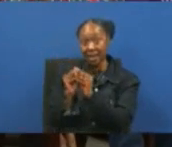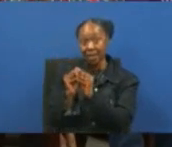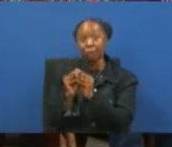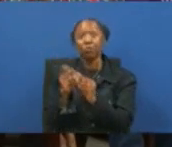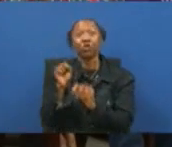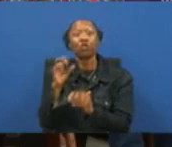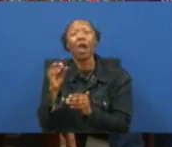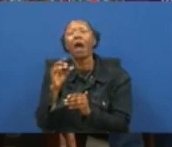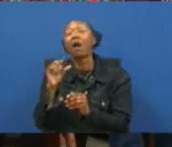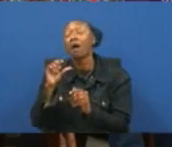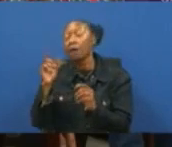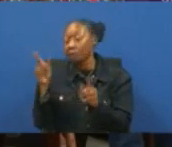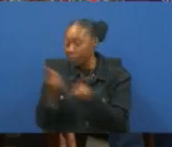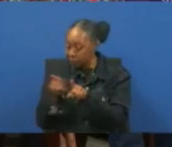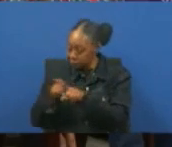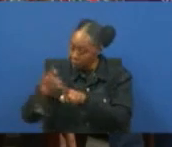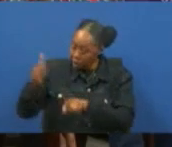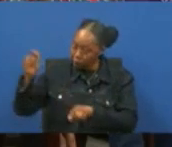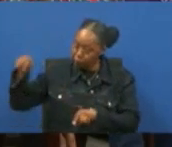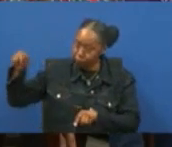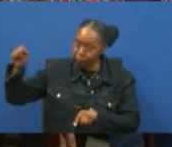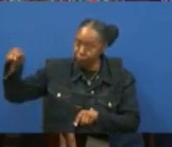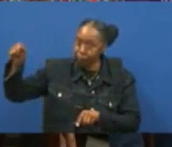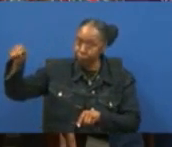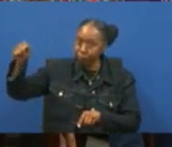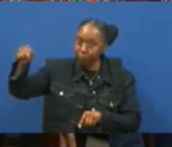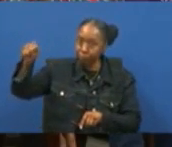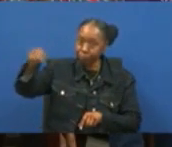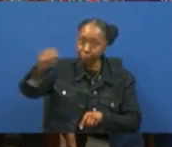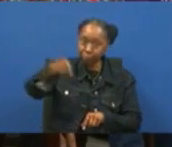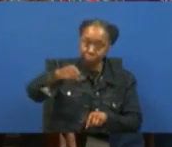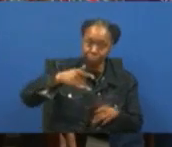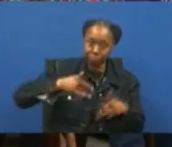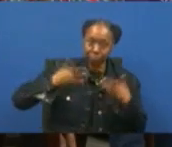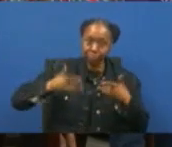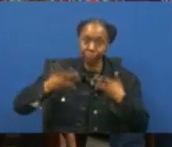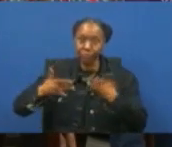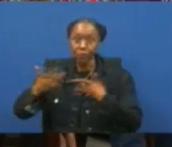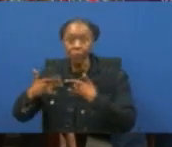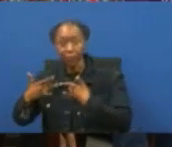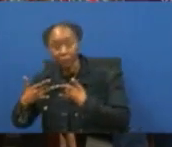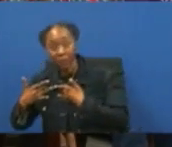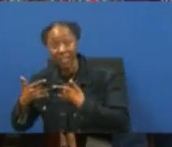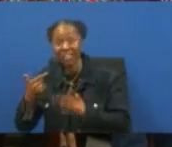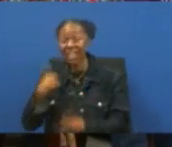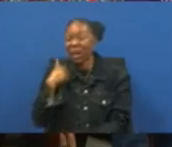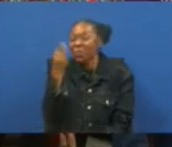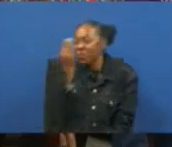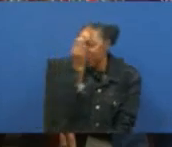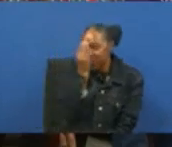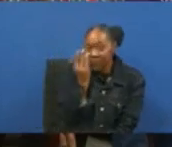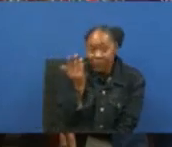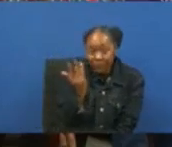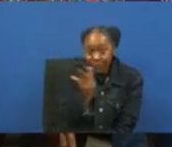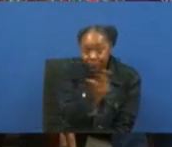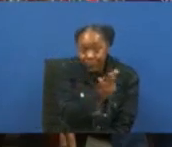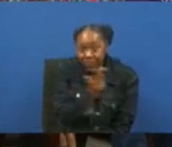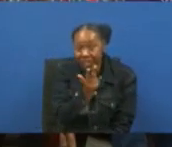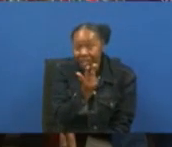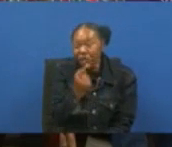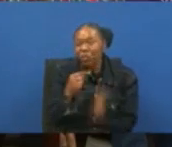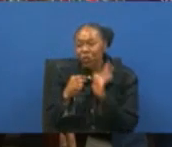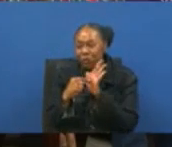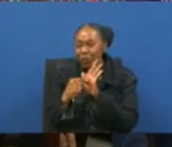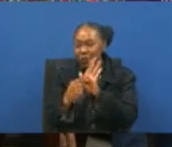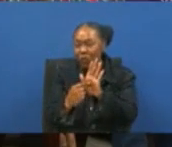other local events. And so we just want to give you just a little gist of what they